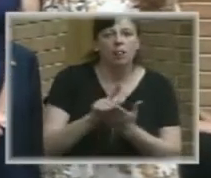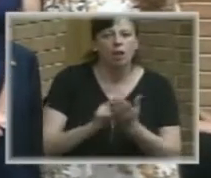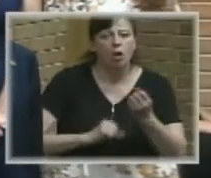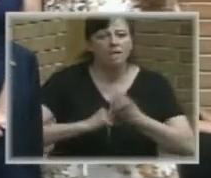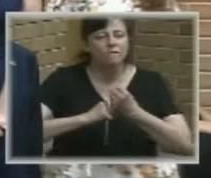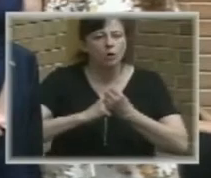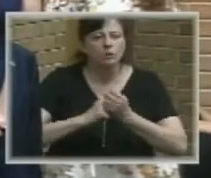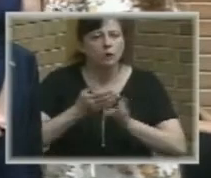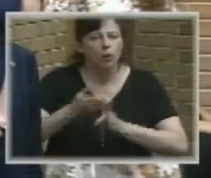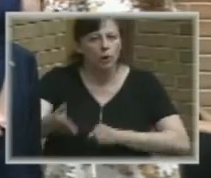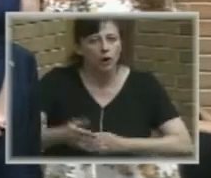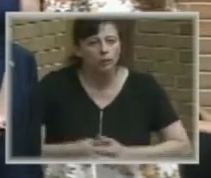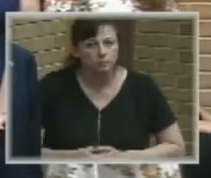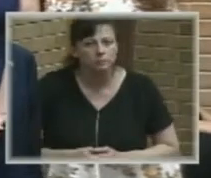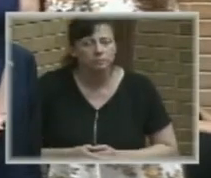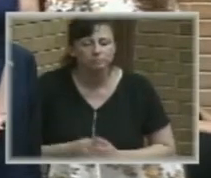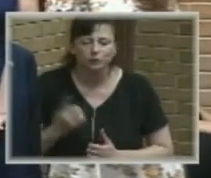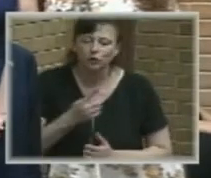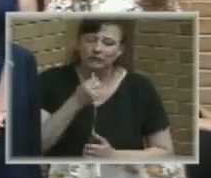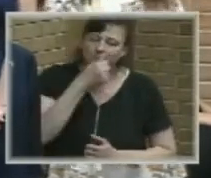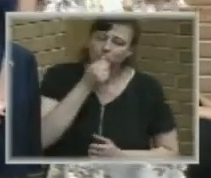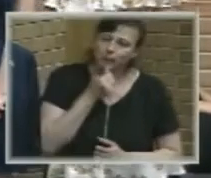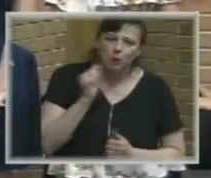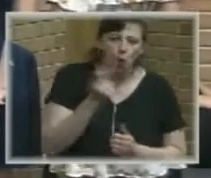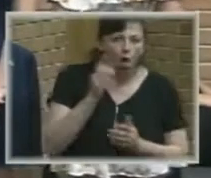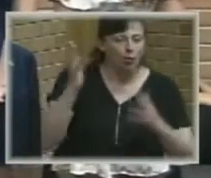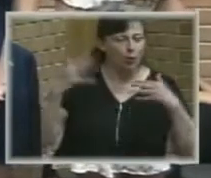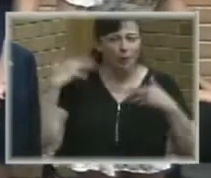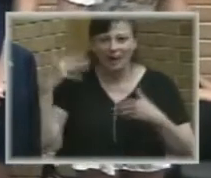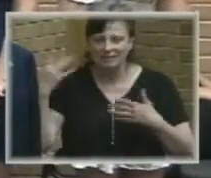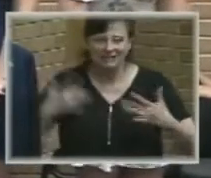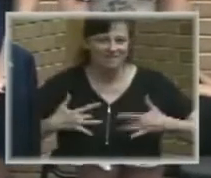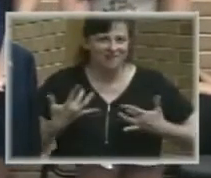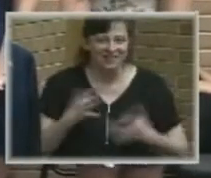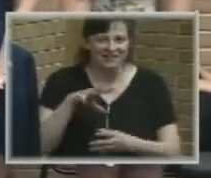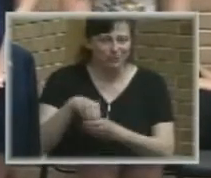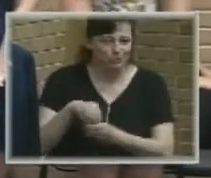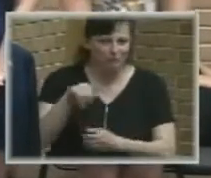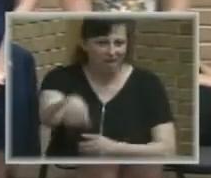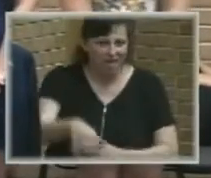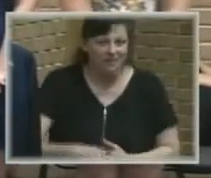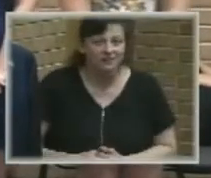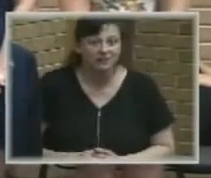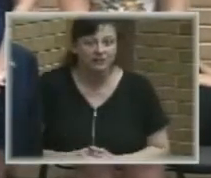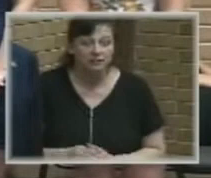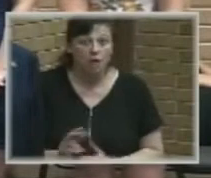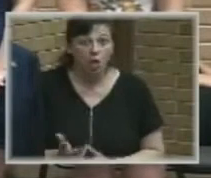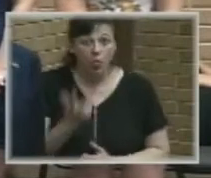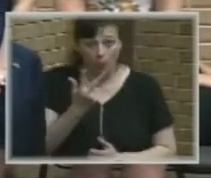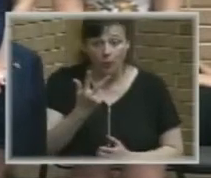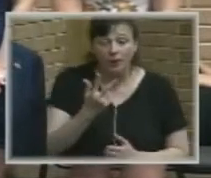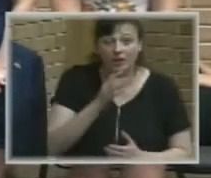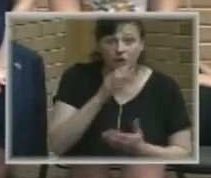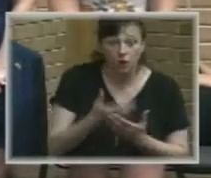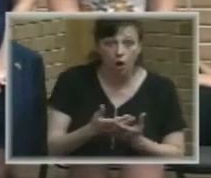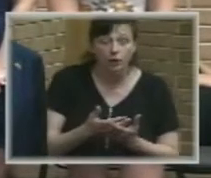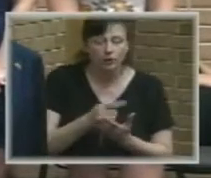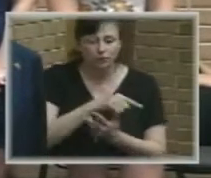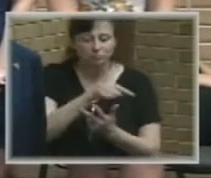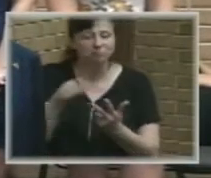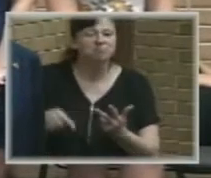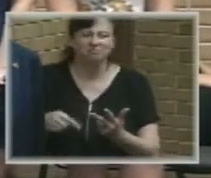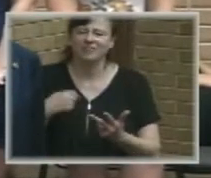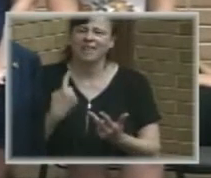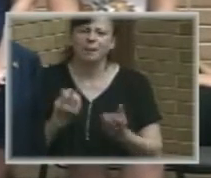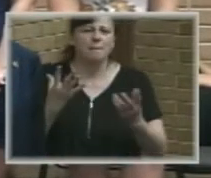career and endured all the craziness that it entails. To my 3 daughters, Alyssa, Samantha, and Megan, who